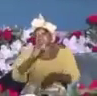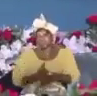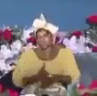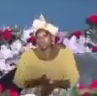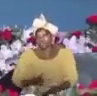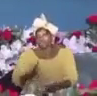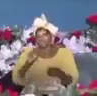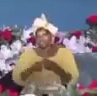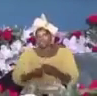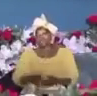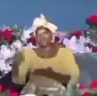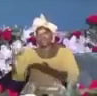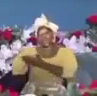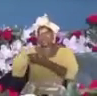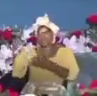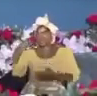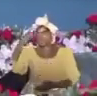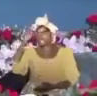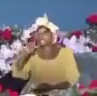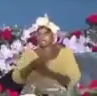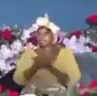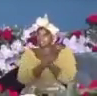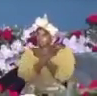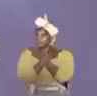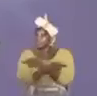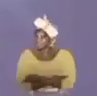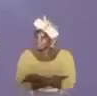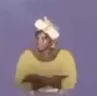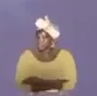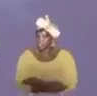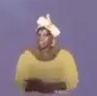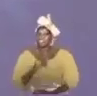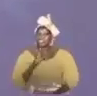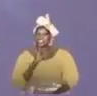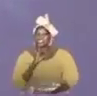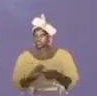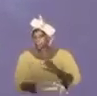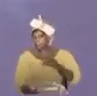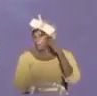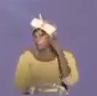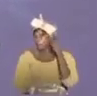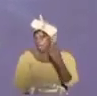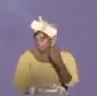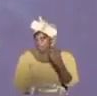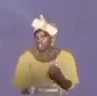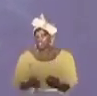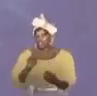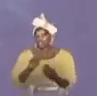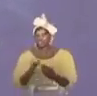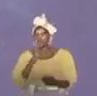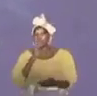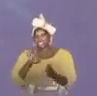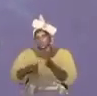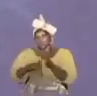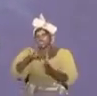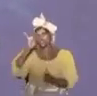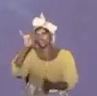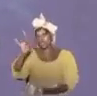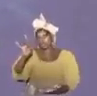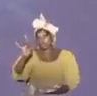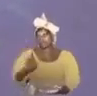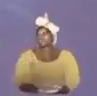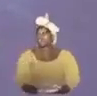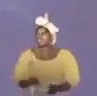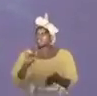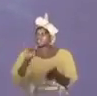commanding your portion of rest on every side, is number one, to be spiritually minded. That